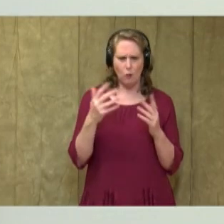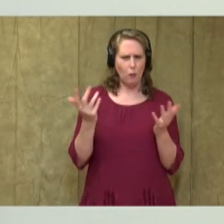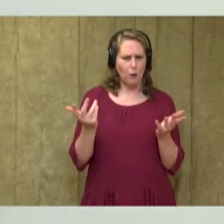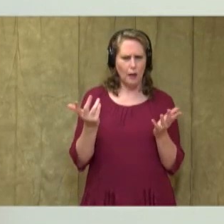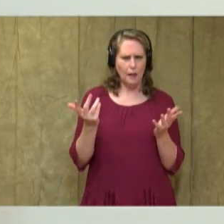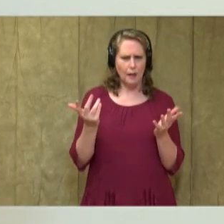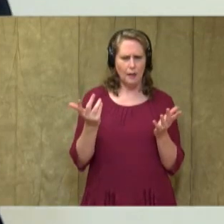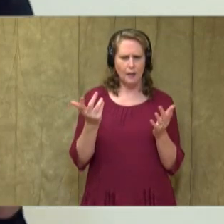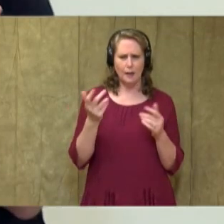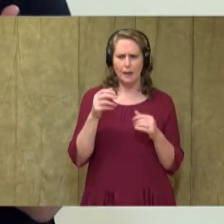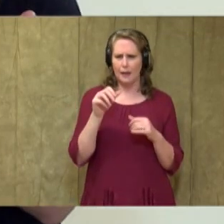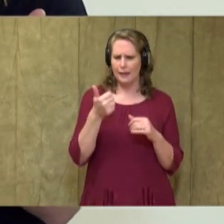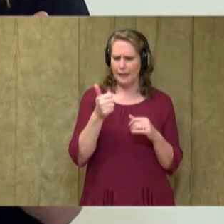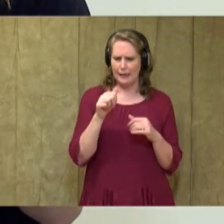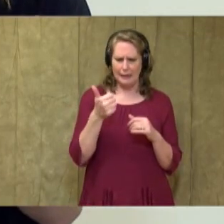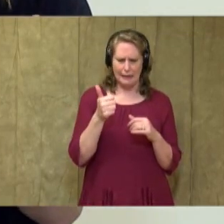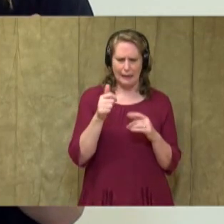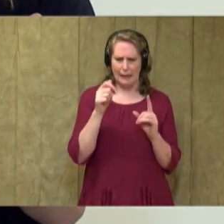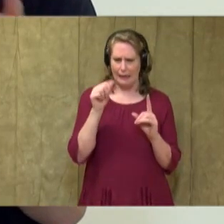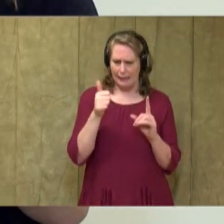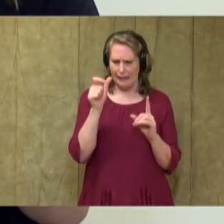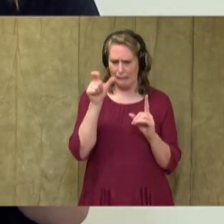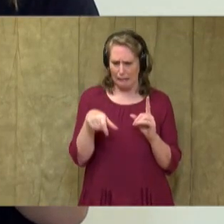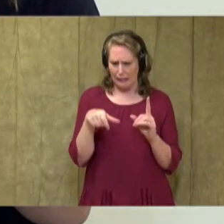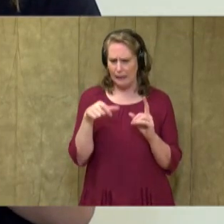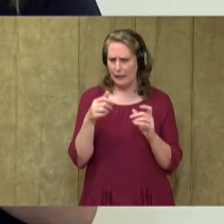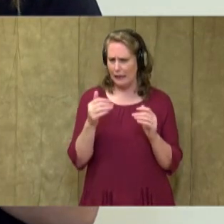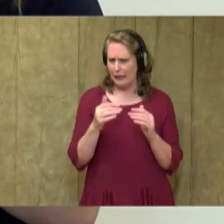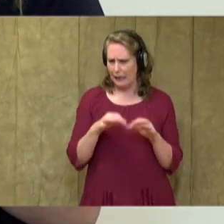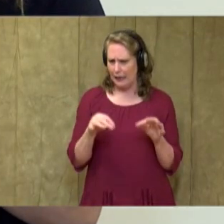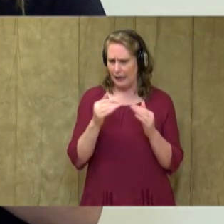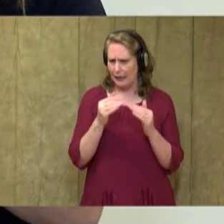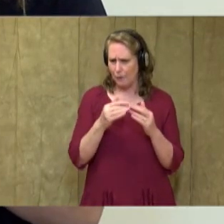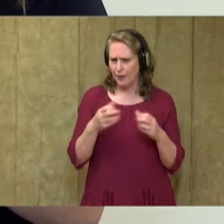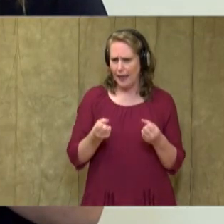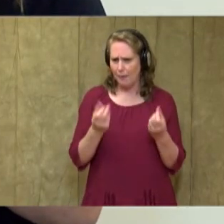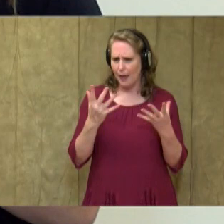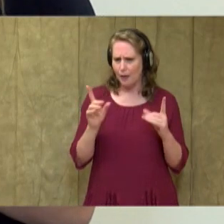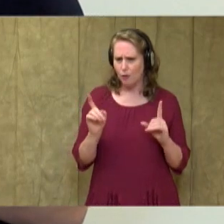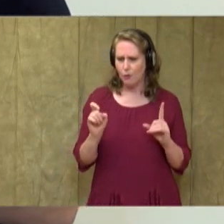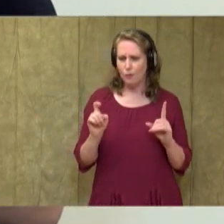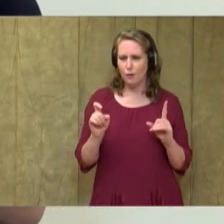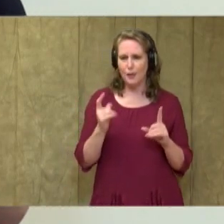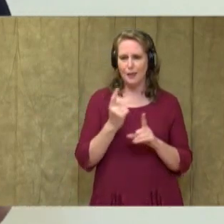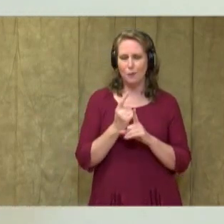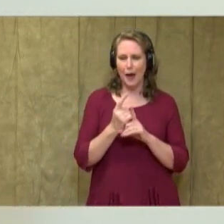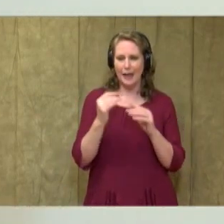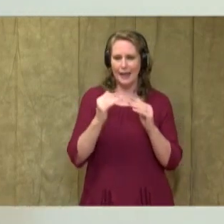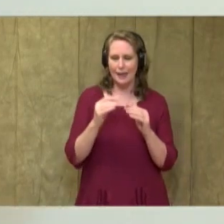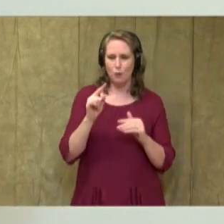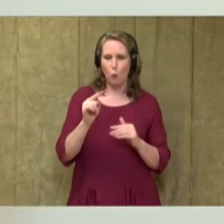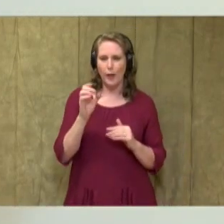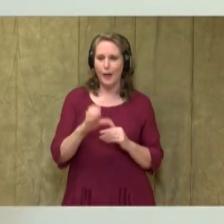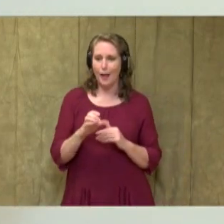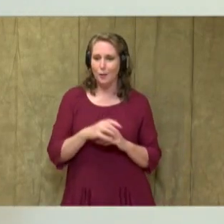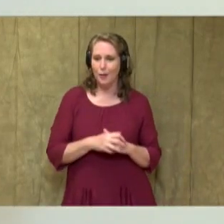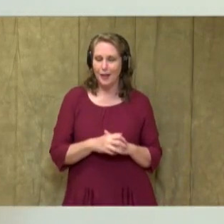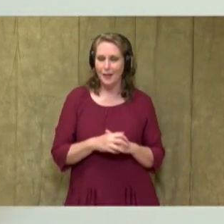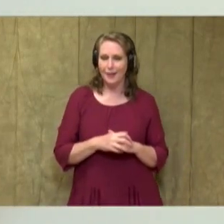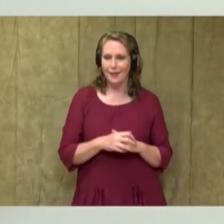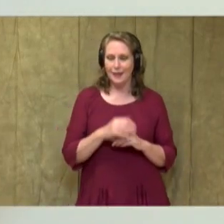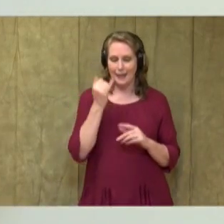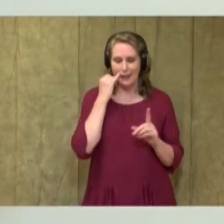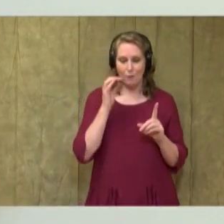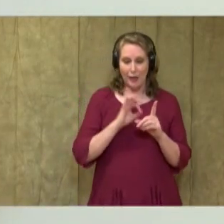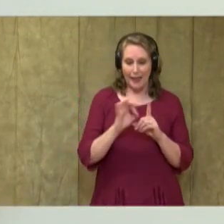First of all, how much is 10 tens worth? Do you know how much 10 tens is worth? That's right, it's worth 100. If